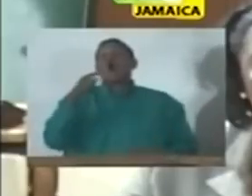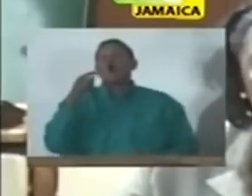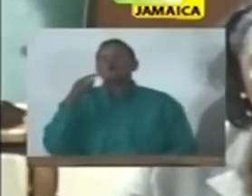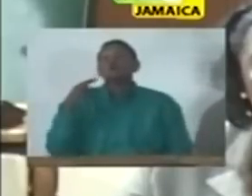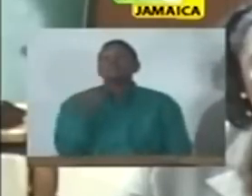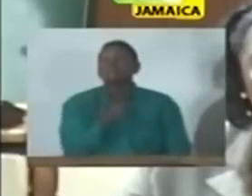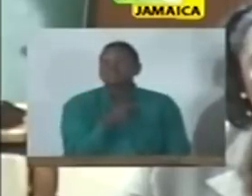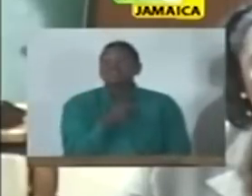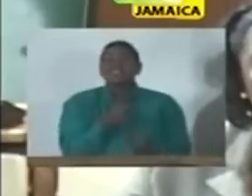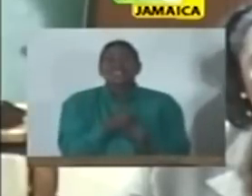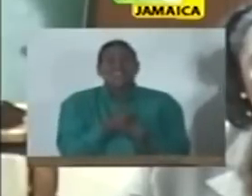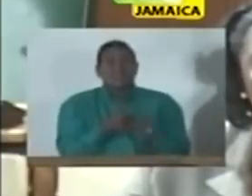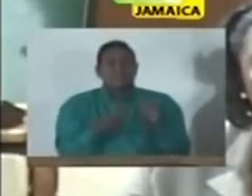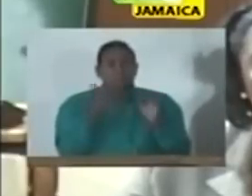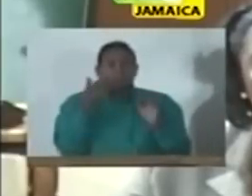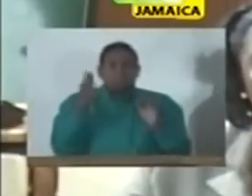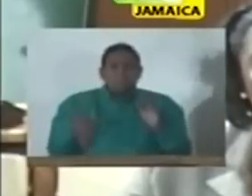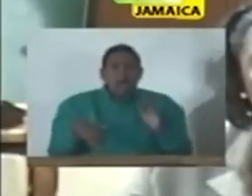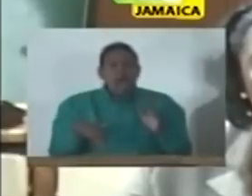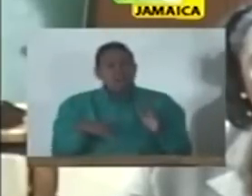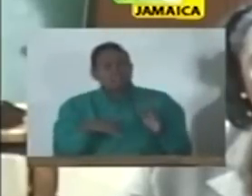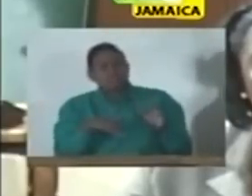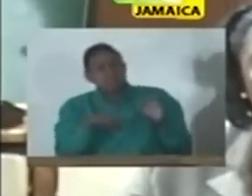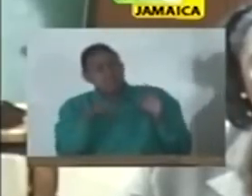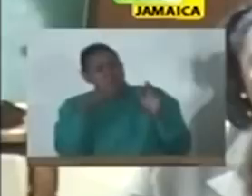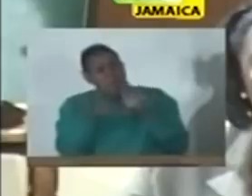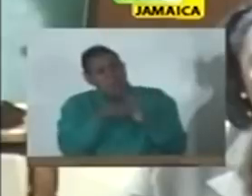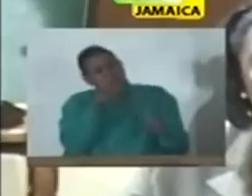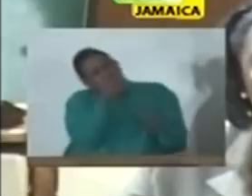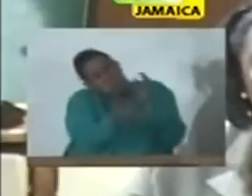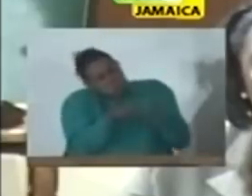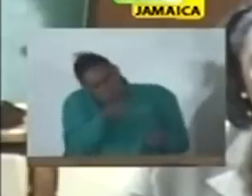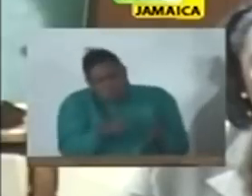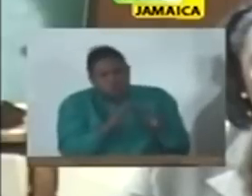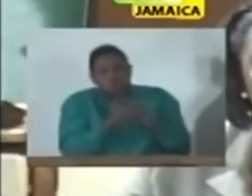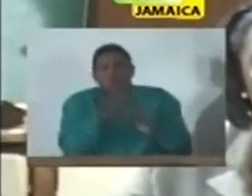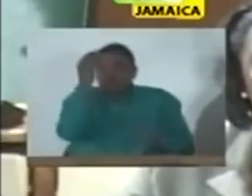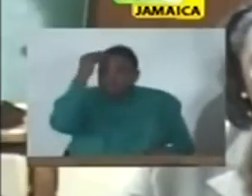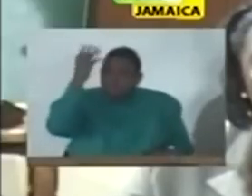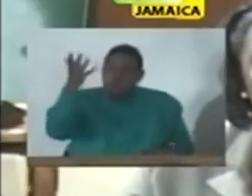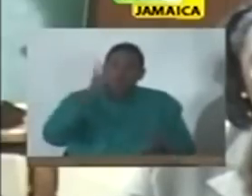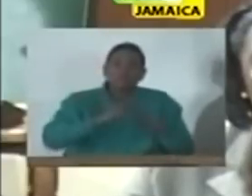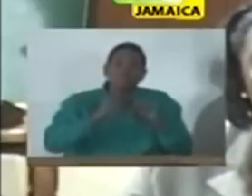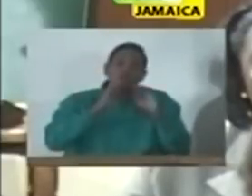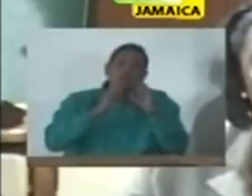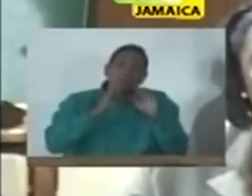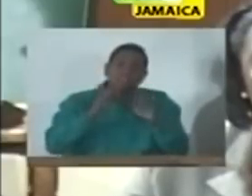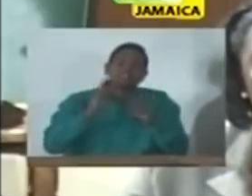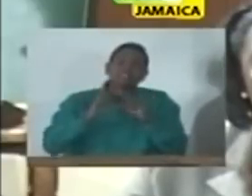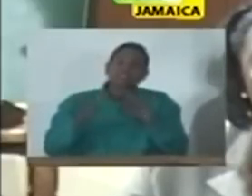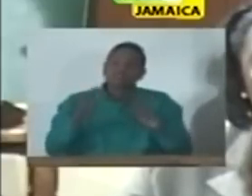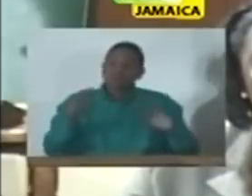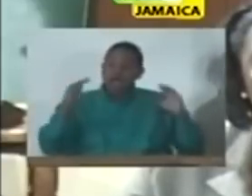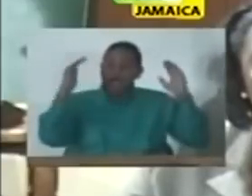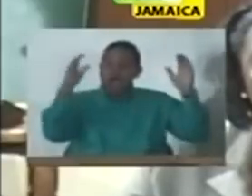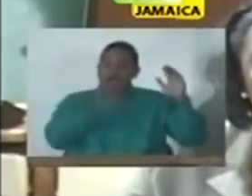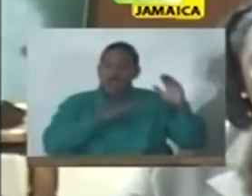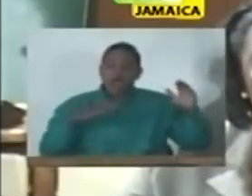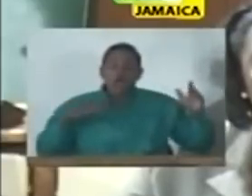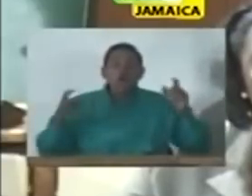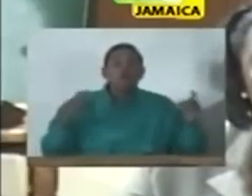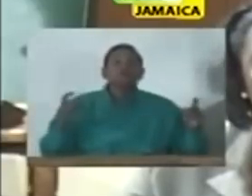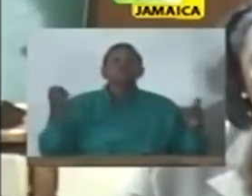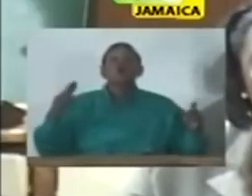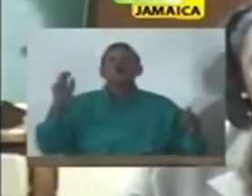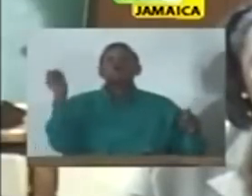should be taken to the nearest consulate, embassy or mission or high commission, or on their return